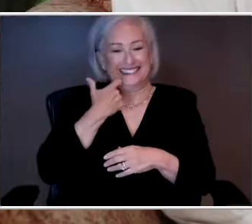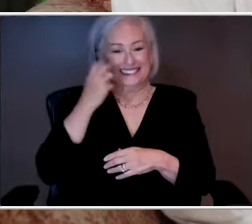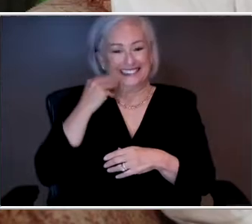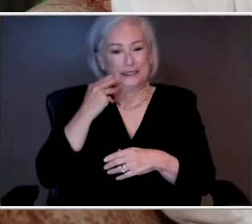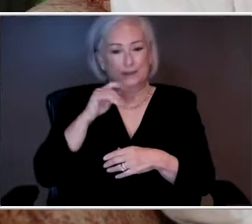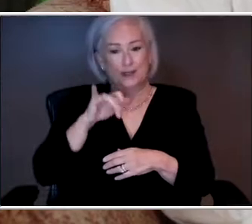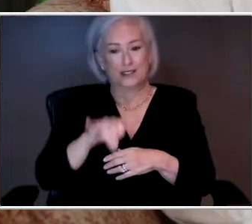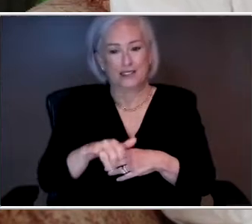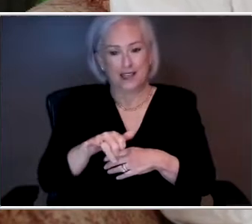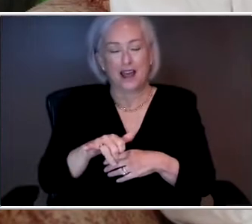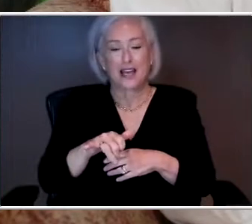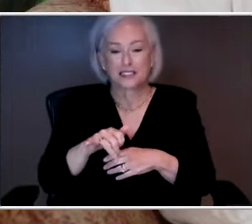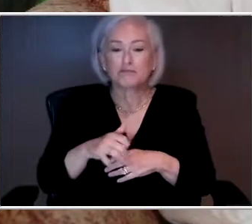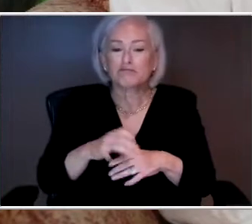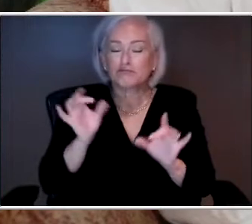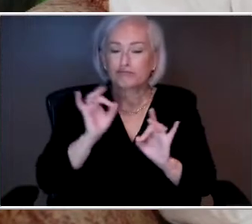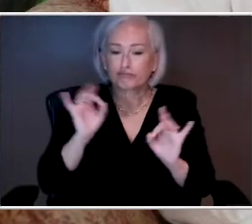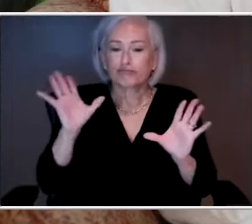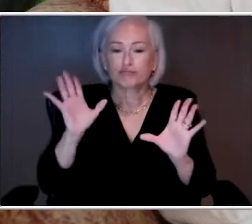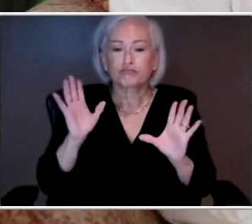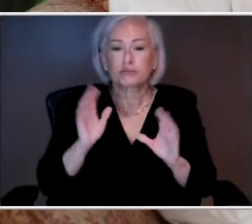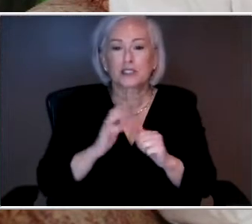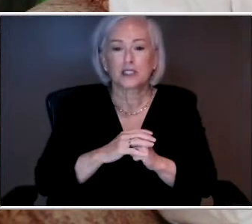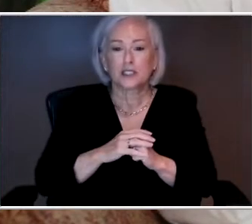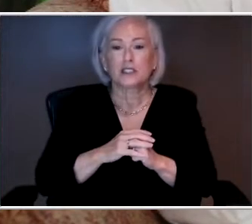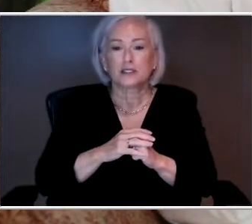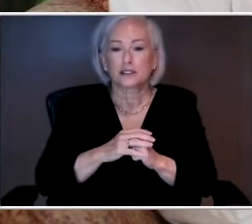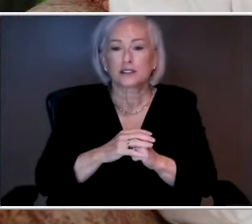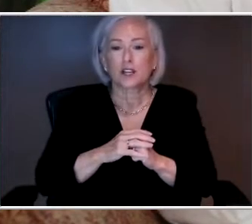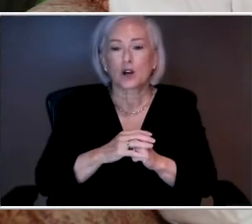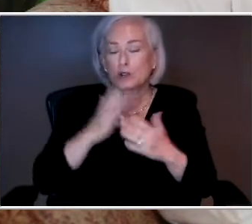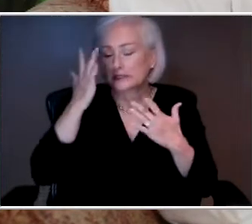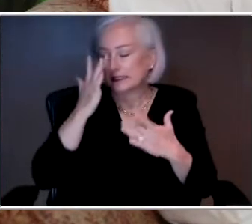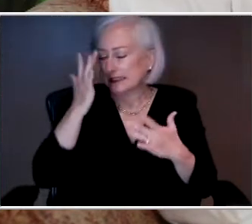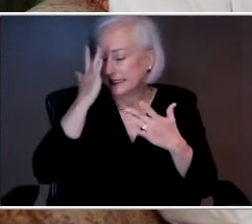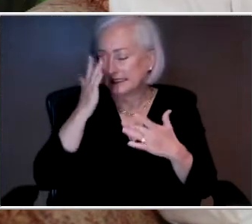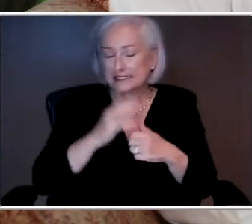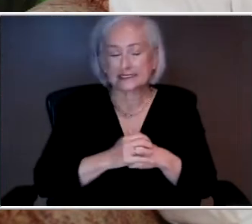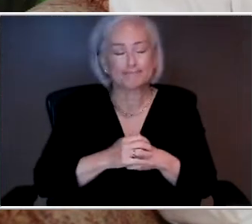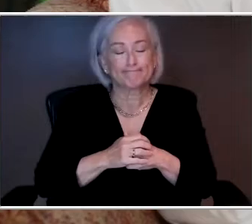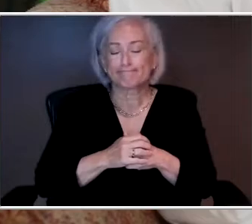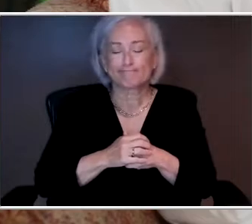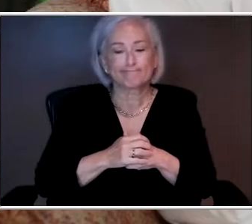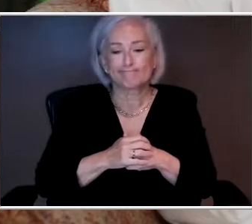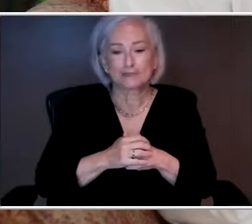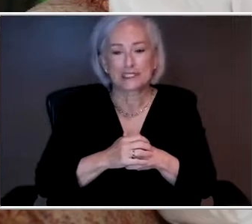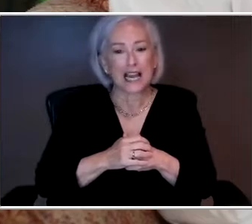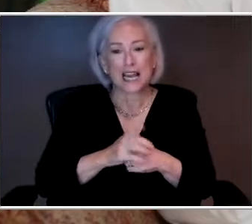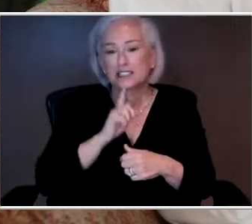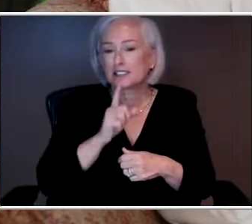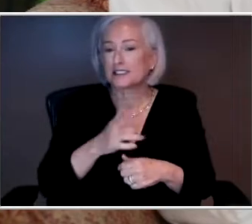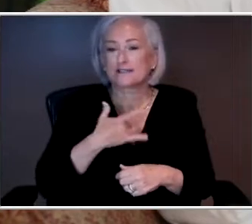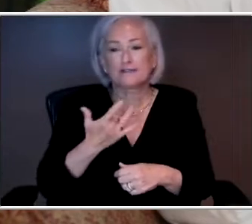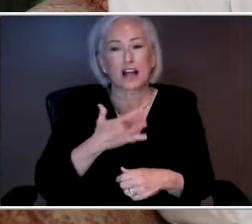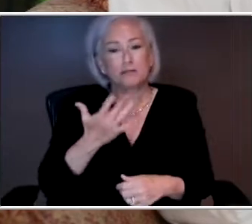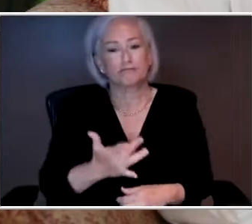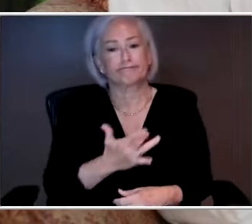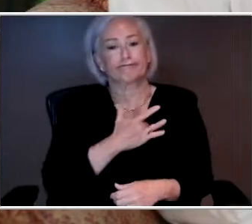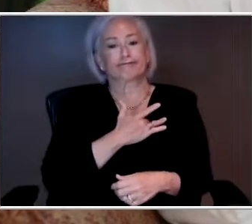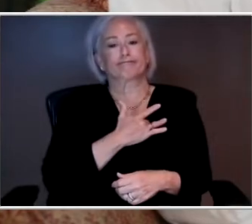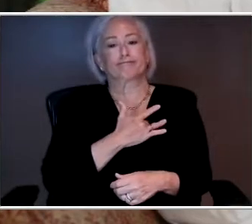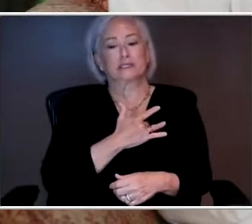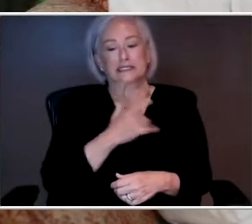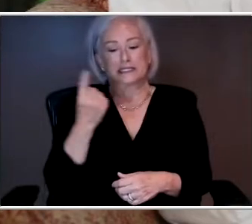tremendously lot of sickness, and I just, it just hit me that somebody had to do that to her